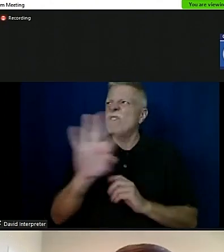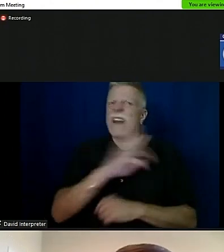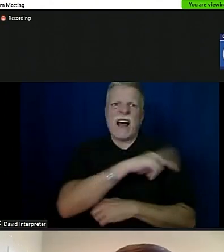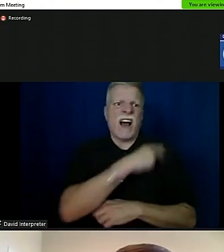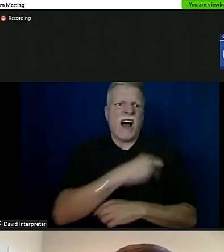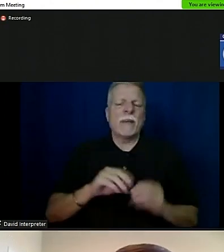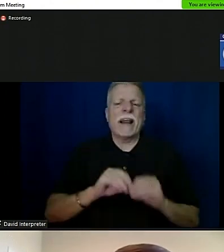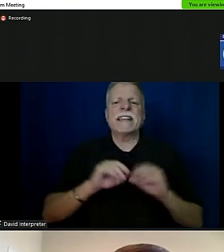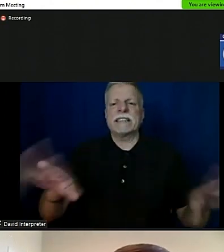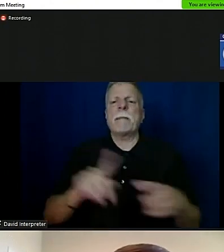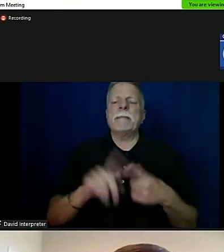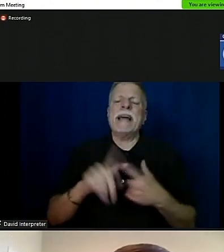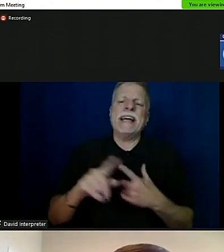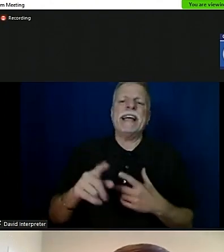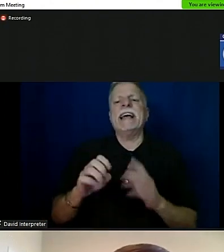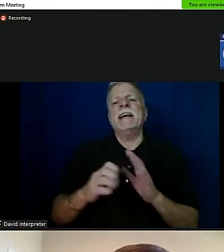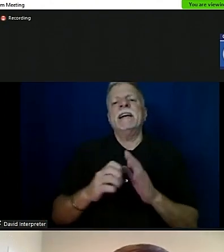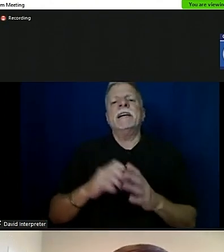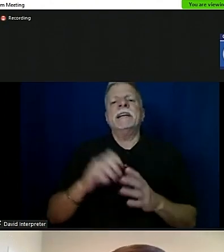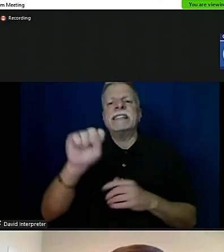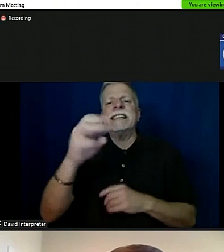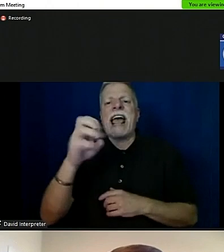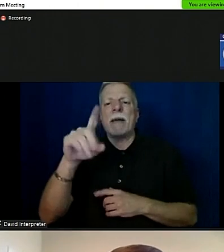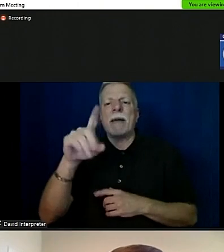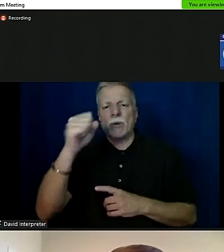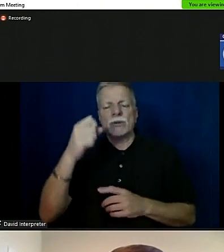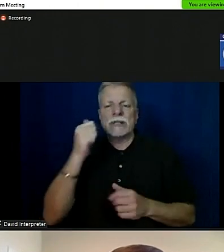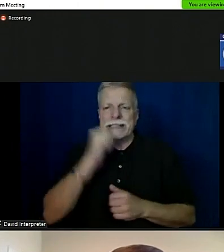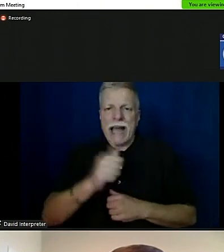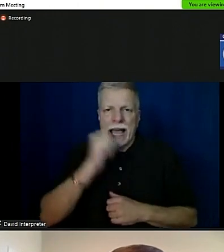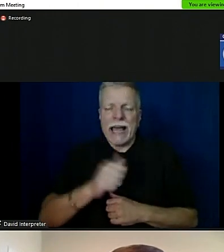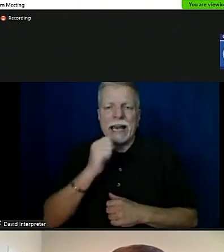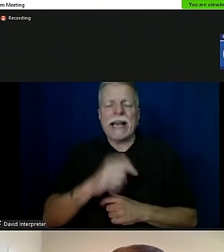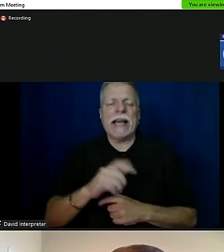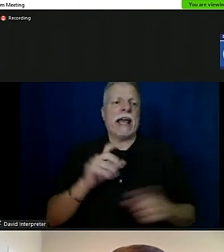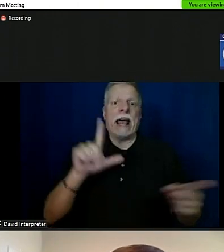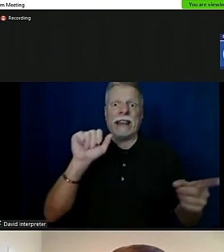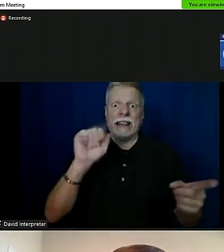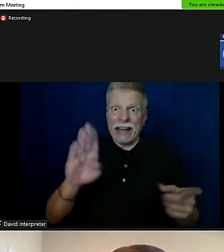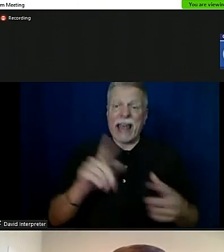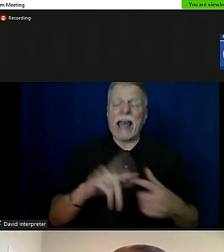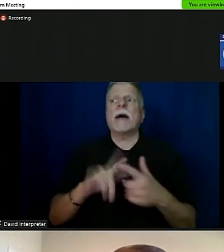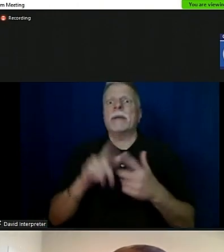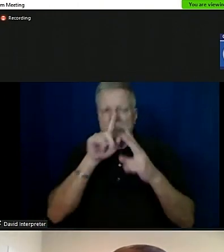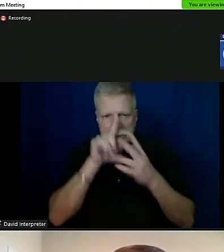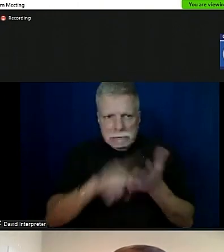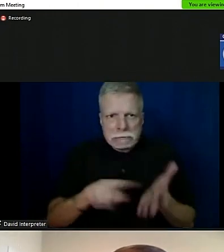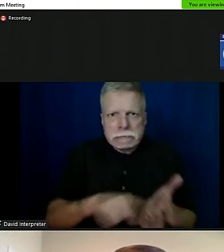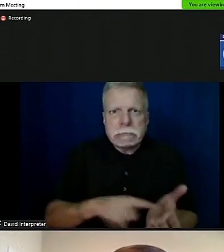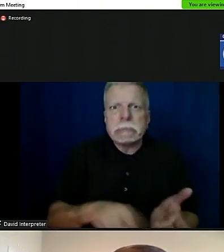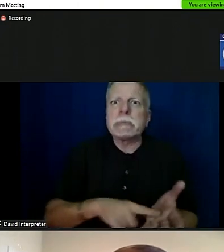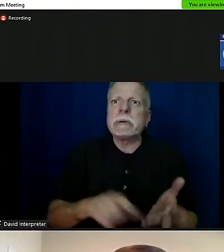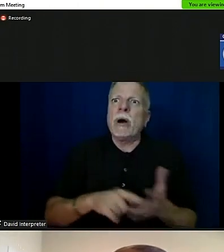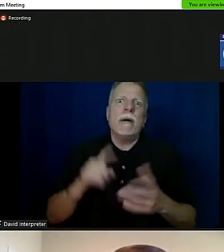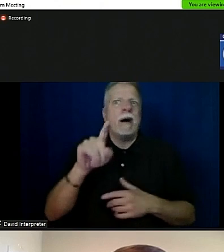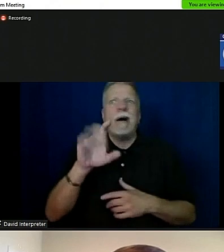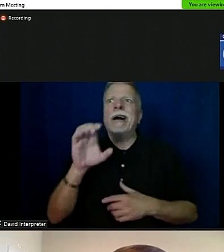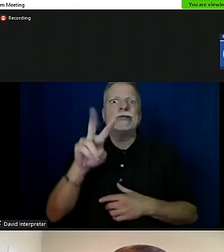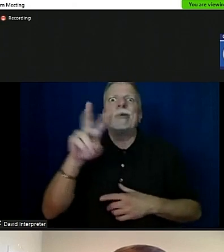regular basis. And our laboratory is doing sequencing on about 100 to 200 specimens per week to really